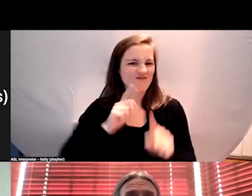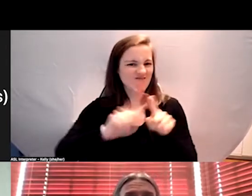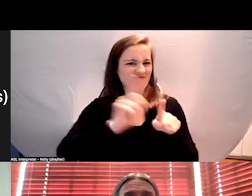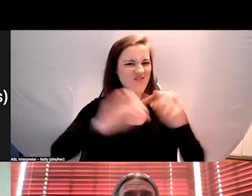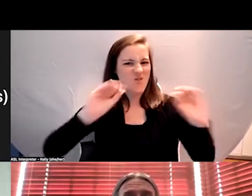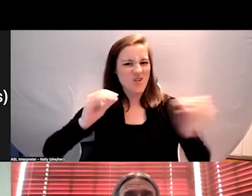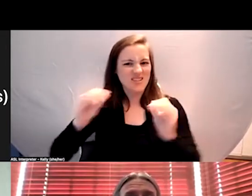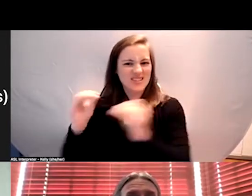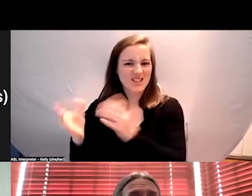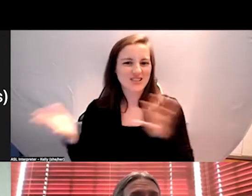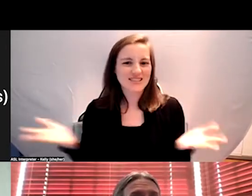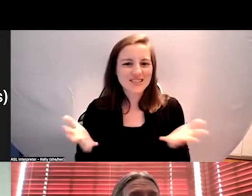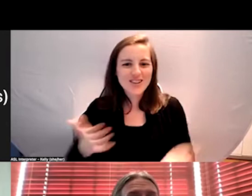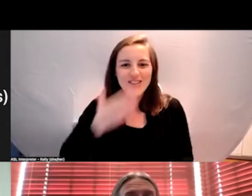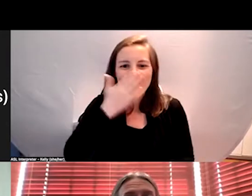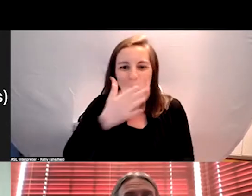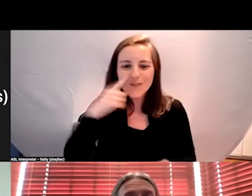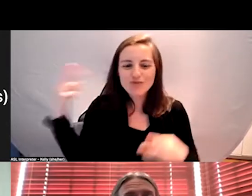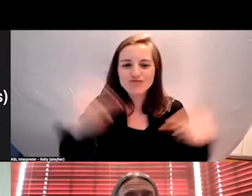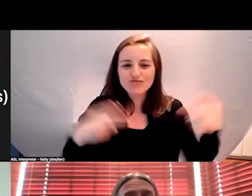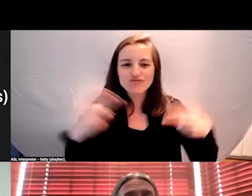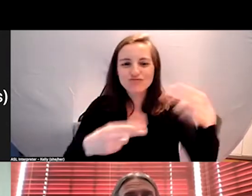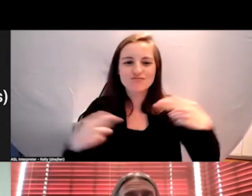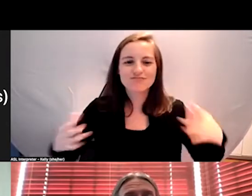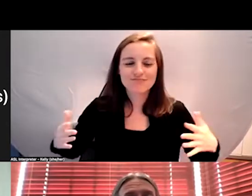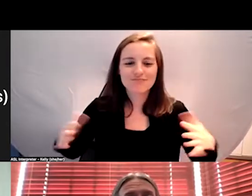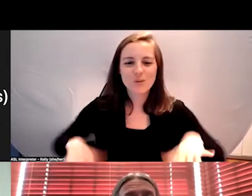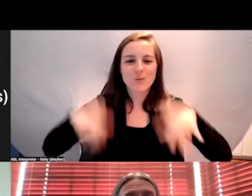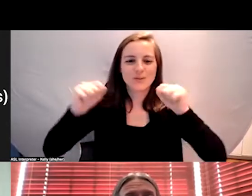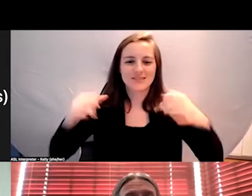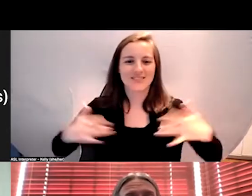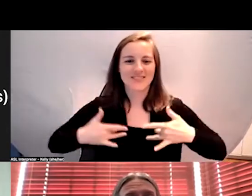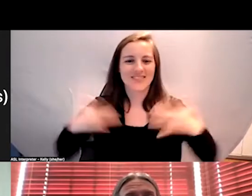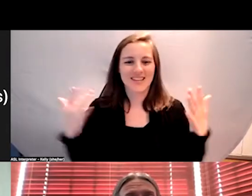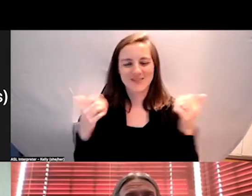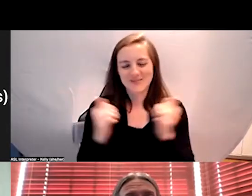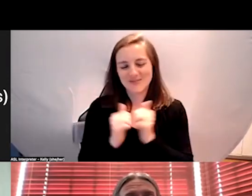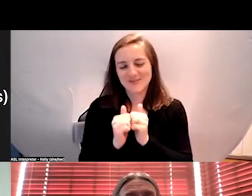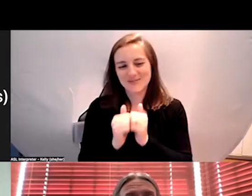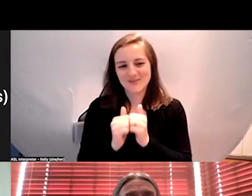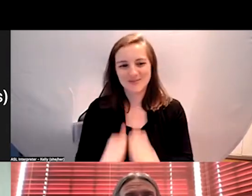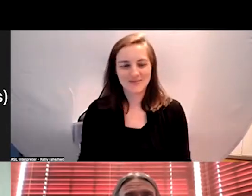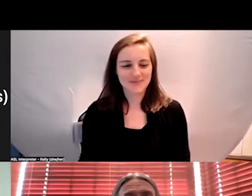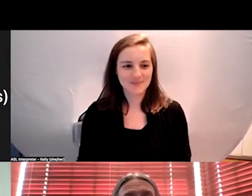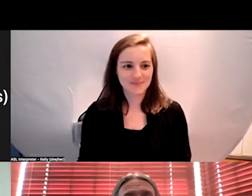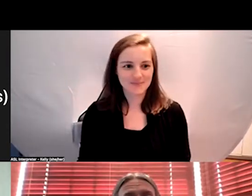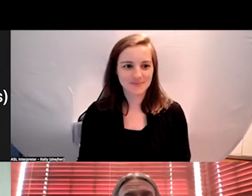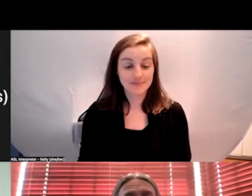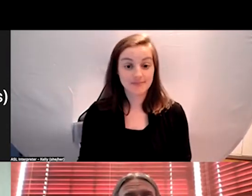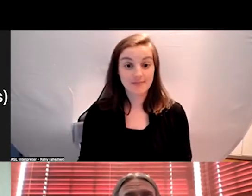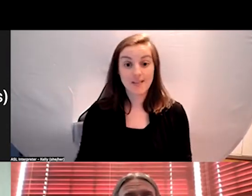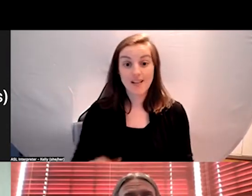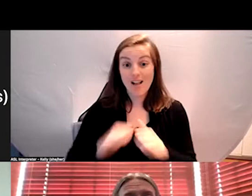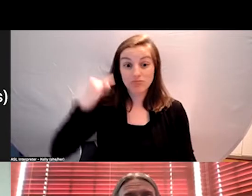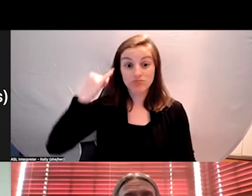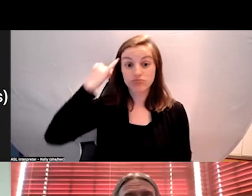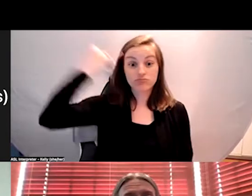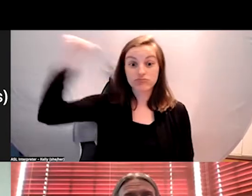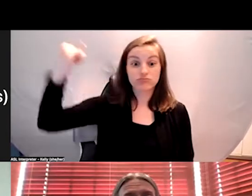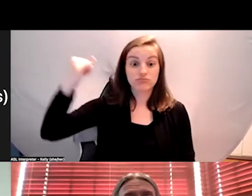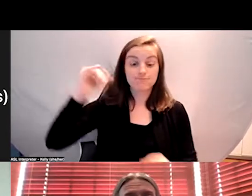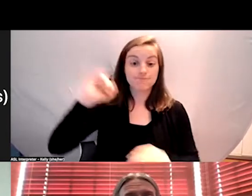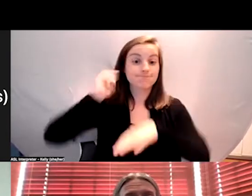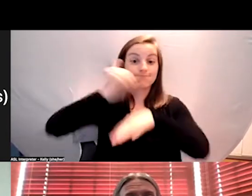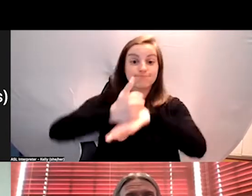So thanks so much for helping us put this event together. The idea for this event came about as policies and resources